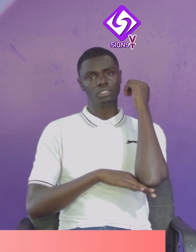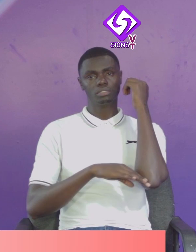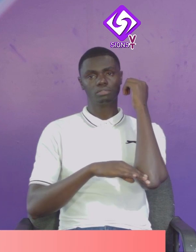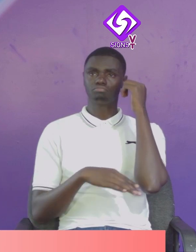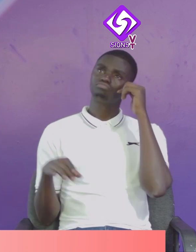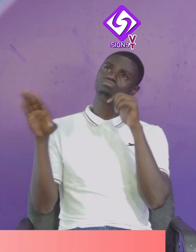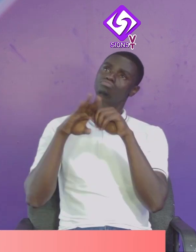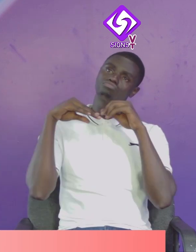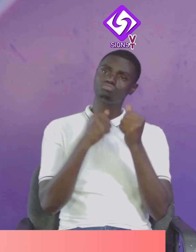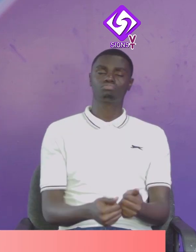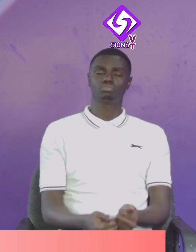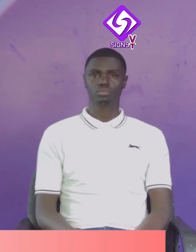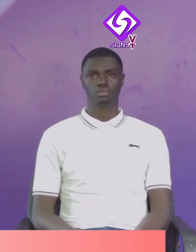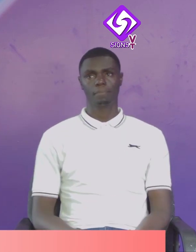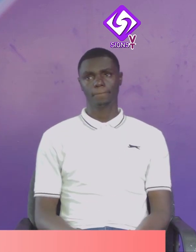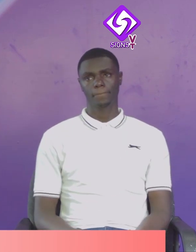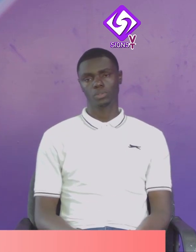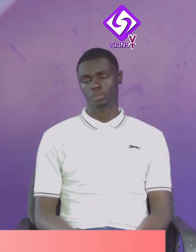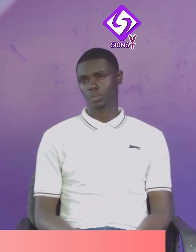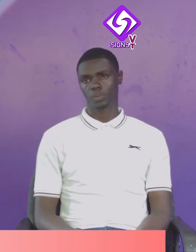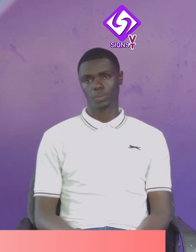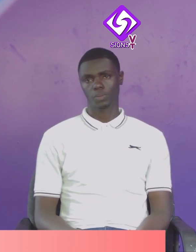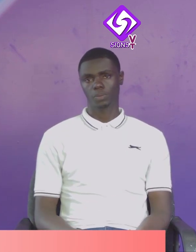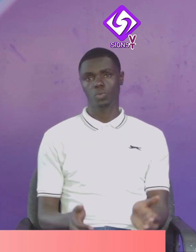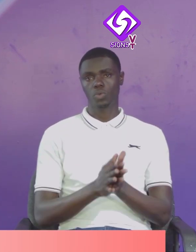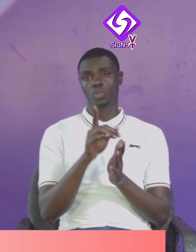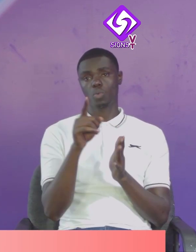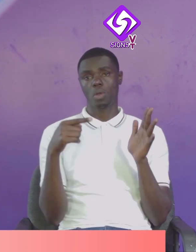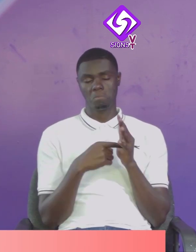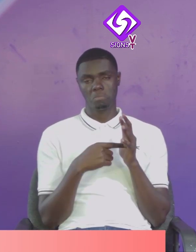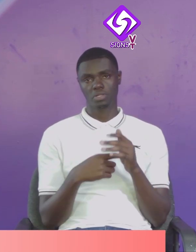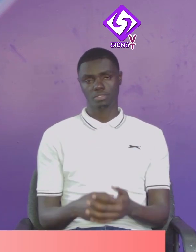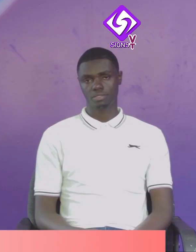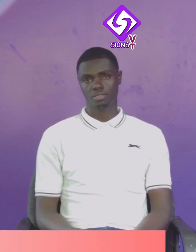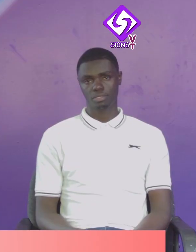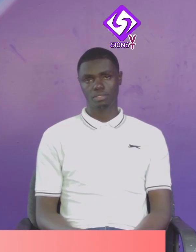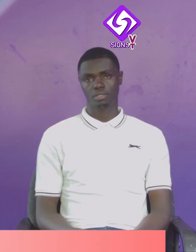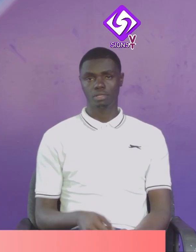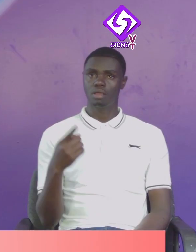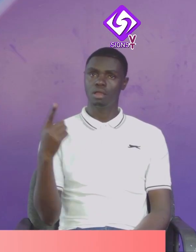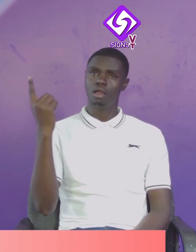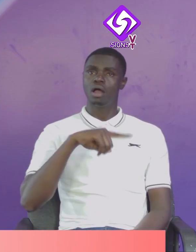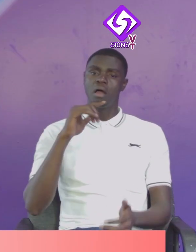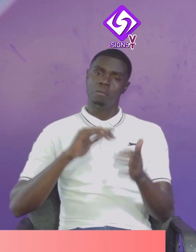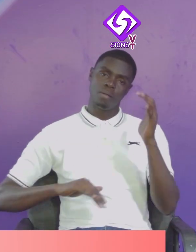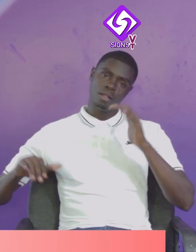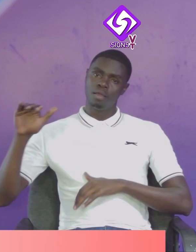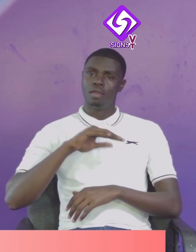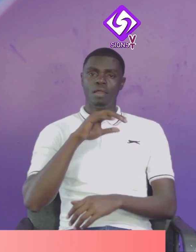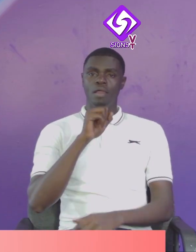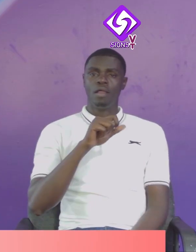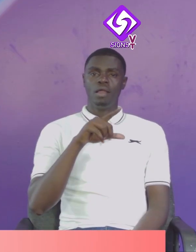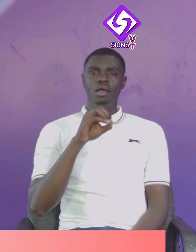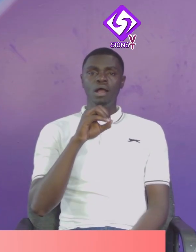Place. Position, that is with 1 point only, Right. and coming to overthrow the likes of Slovakia